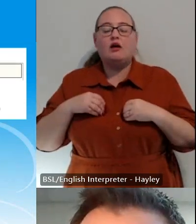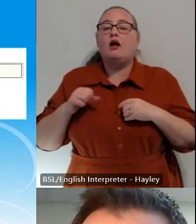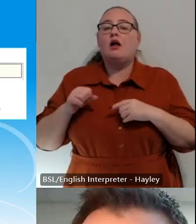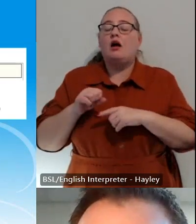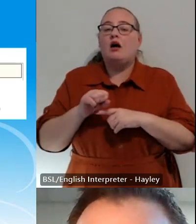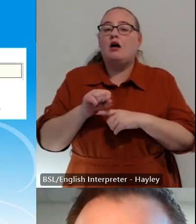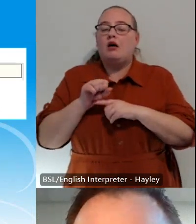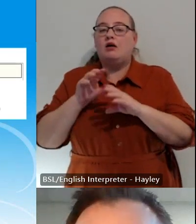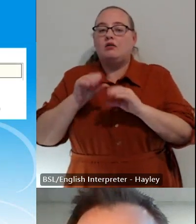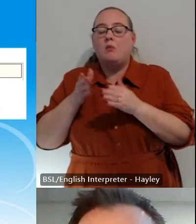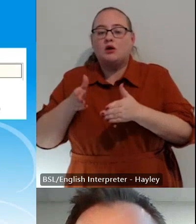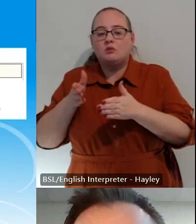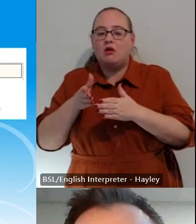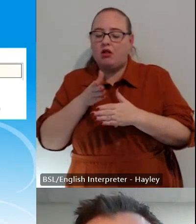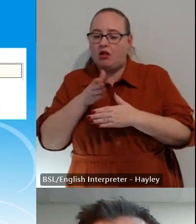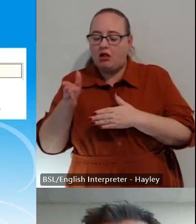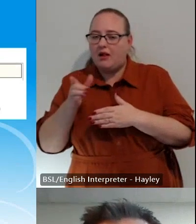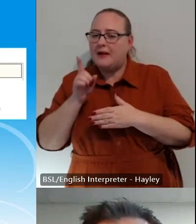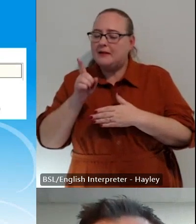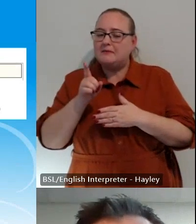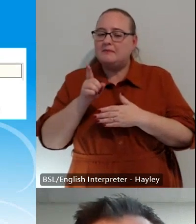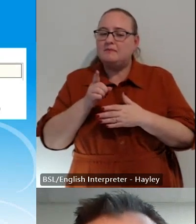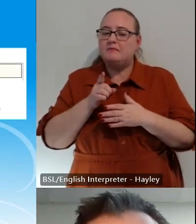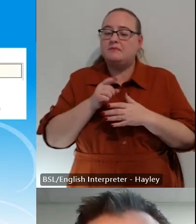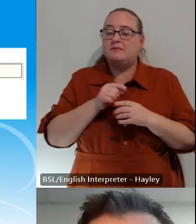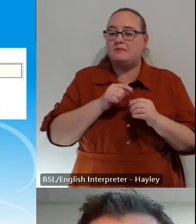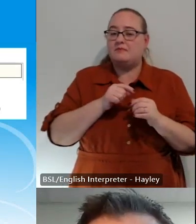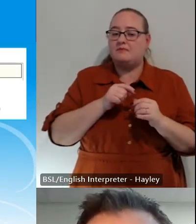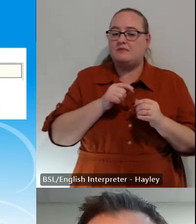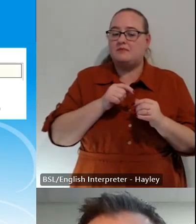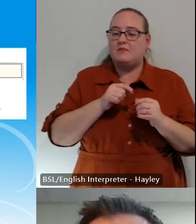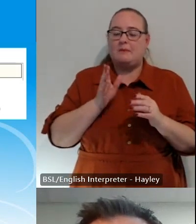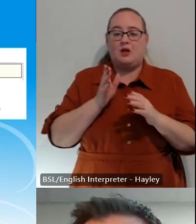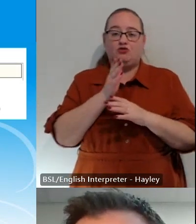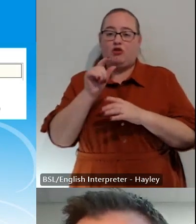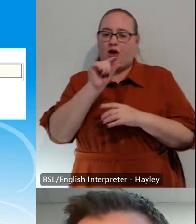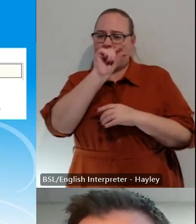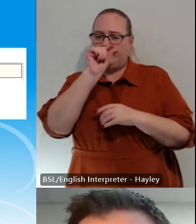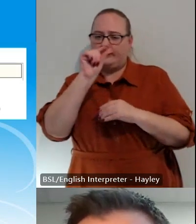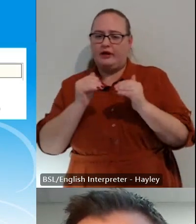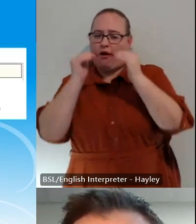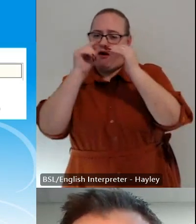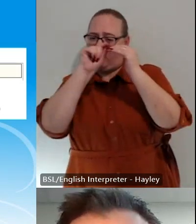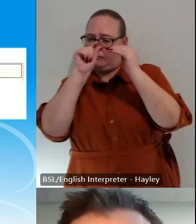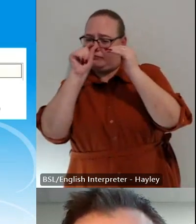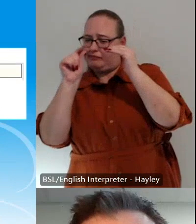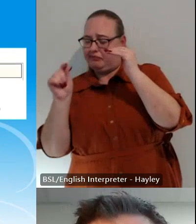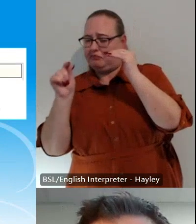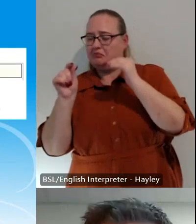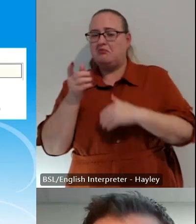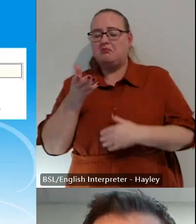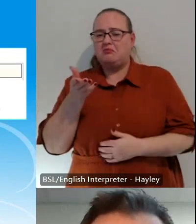doesn't decrease as rapidly in the face of time as the one on the left. So the obvious interpretation of that